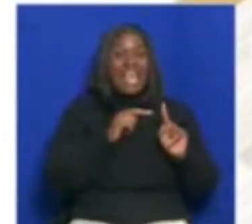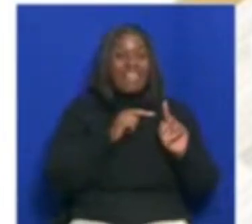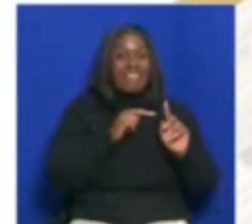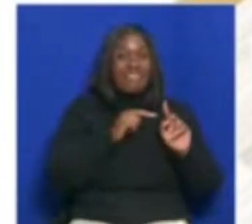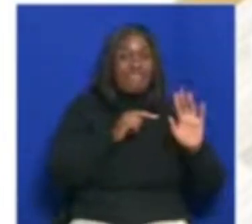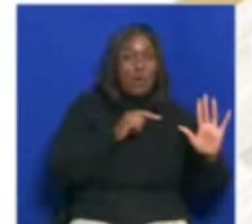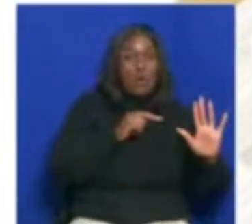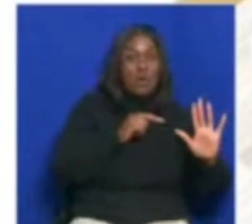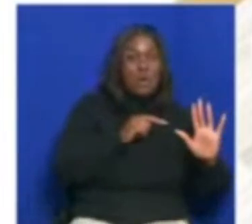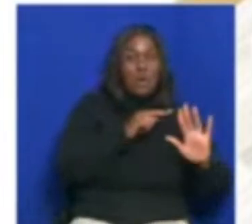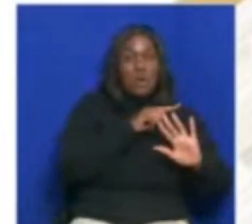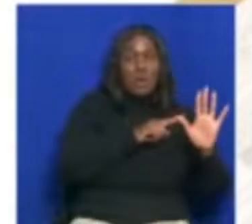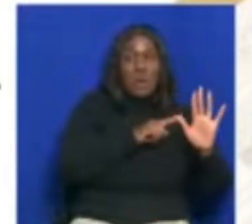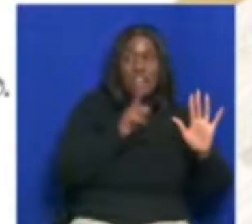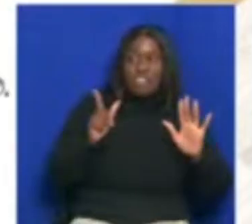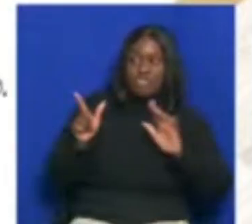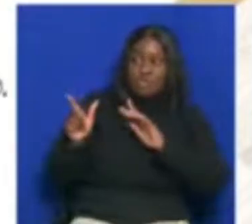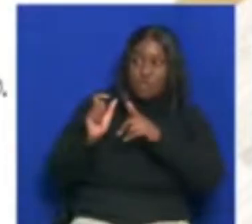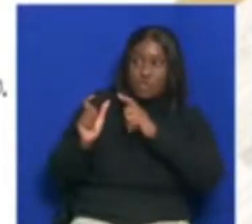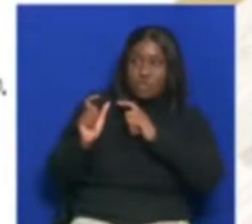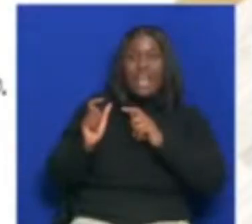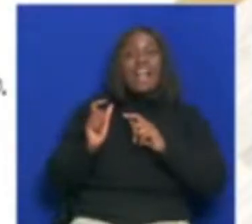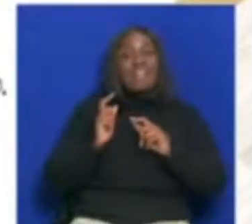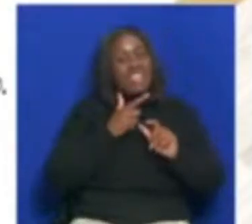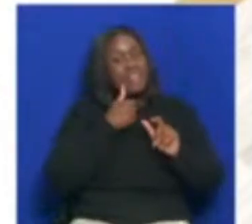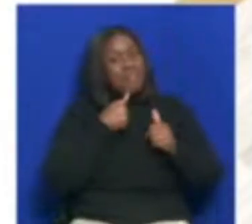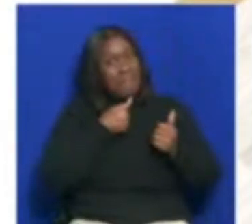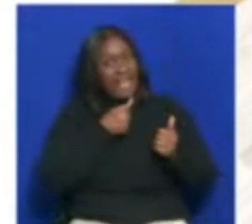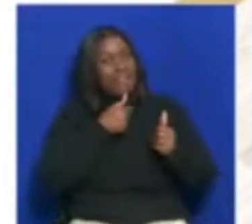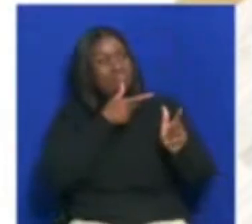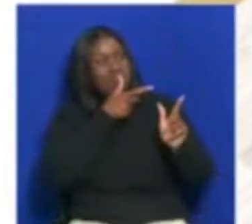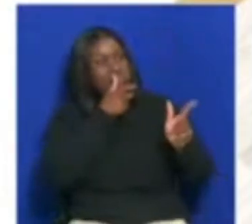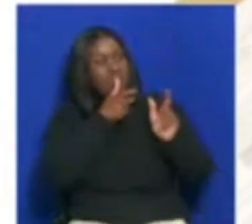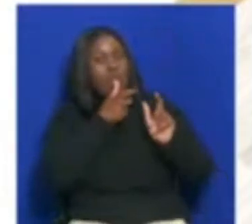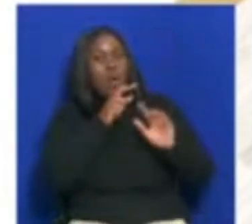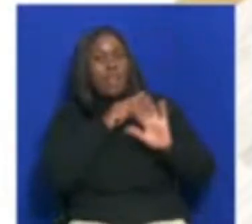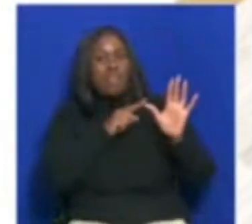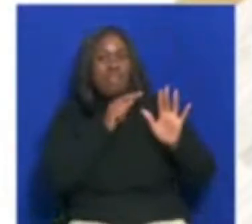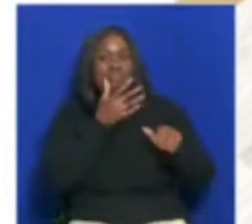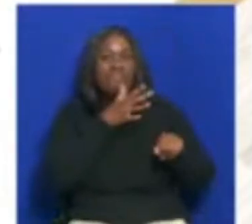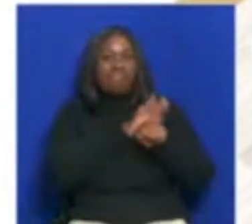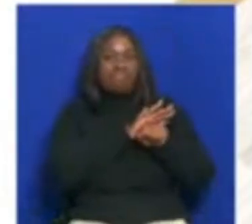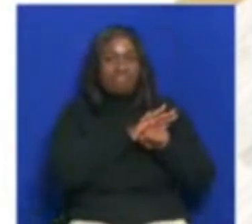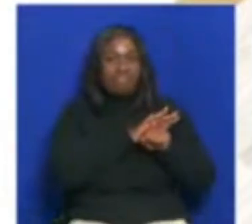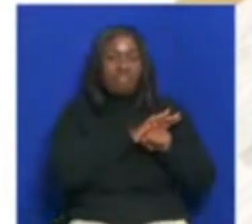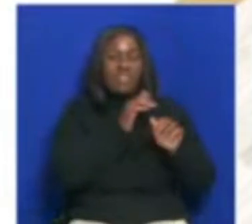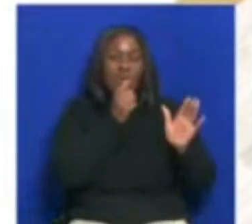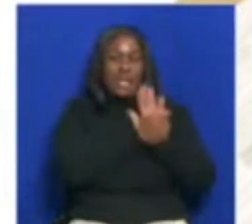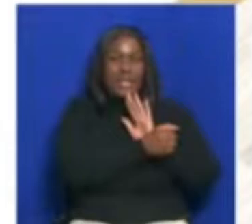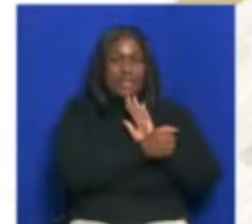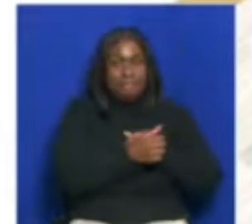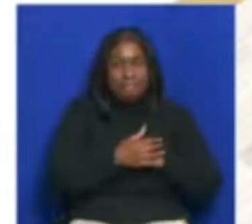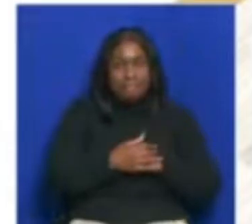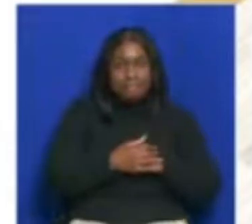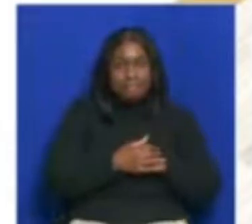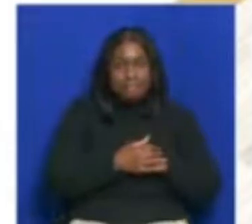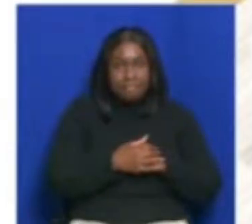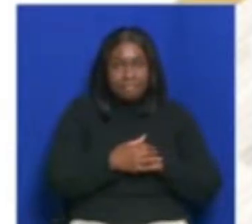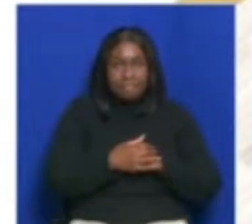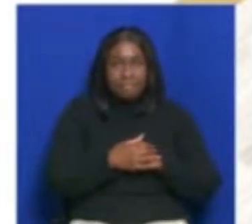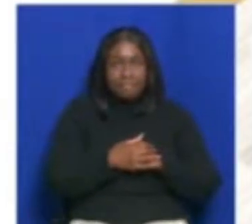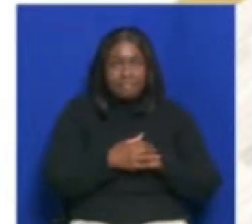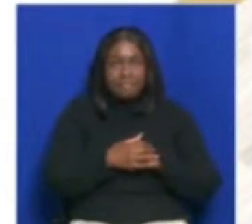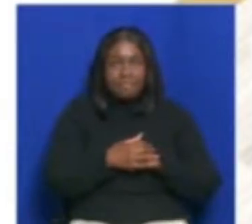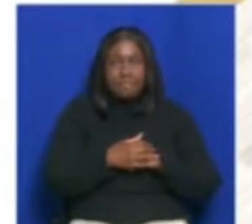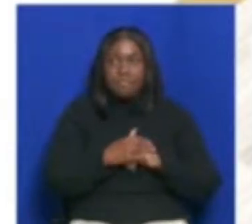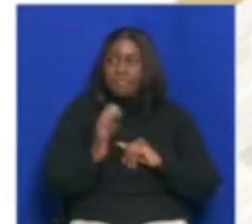fire, fatally wounding all 5. Despite allegedly being shot at by 5 suspects, none of the members of the